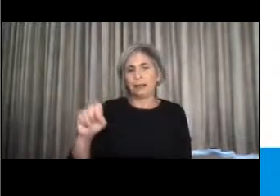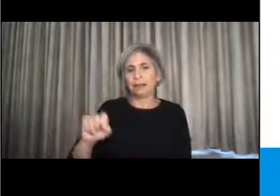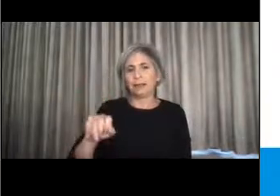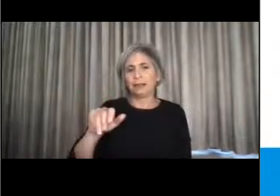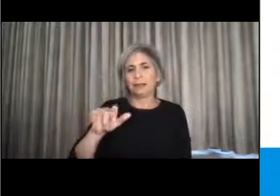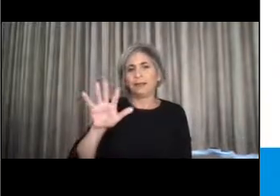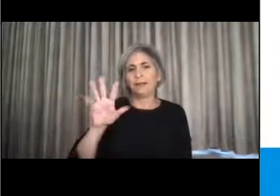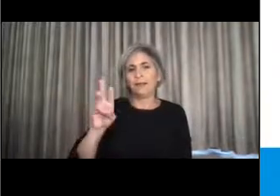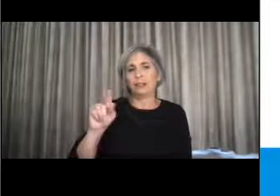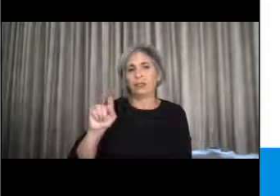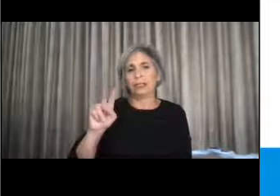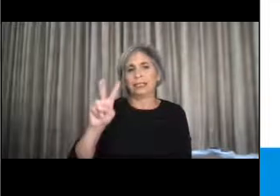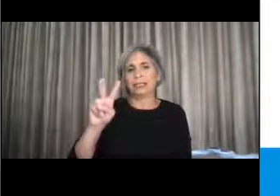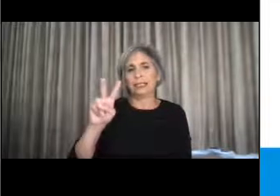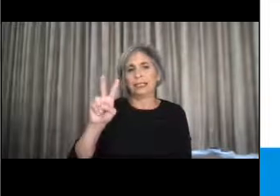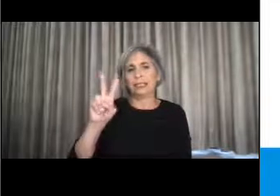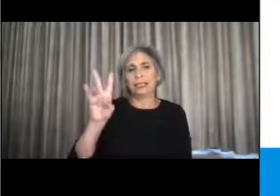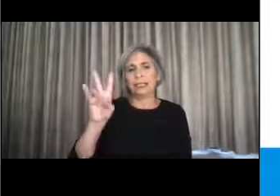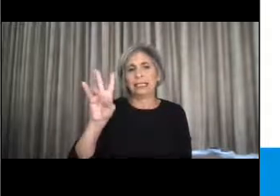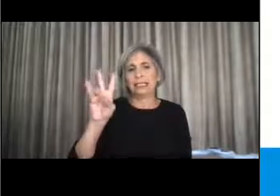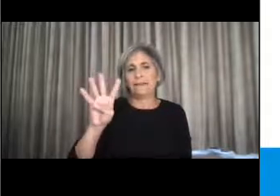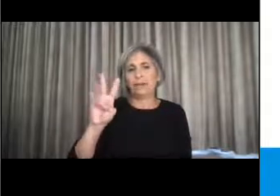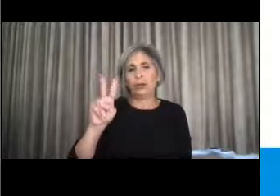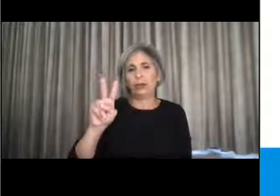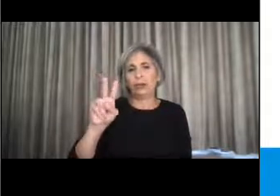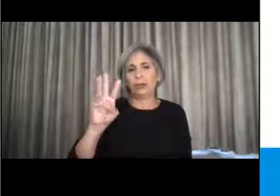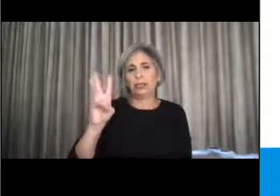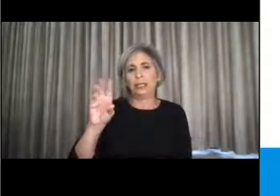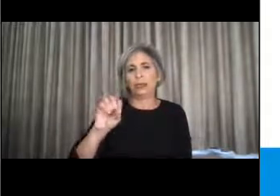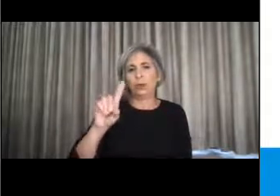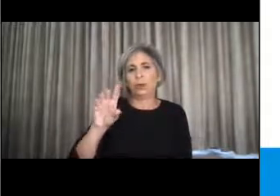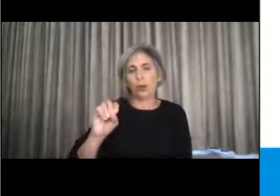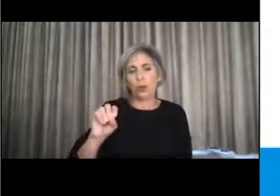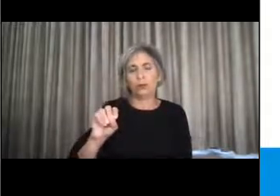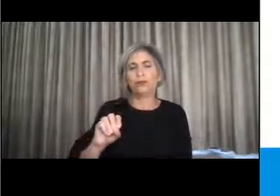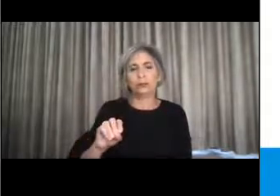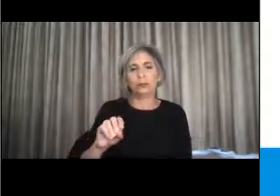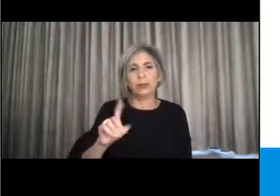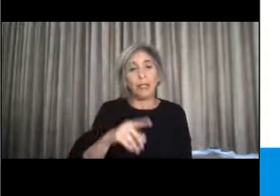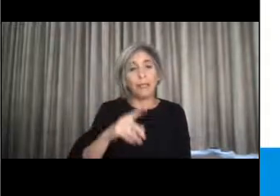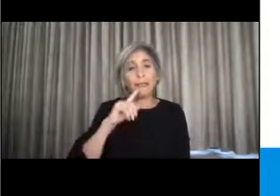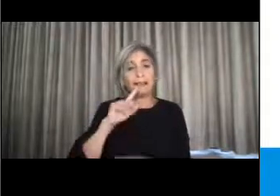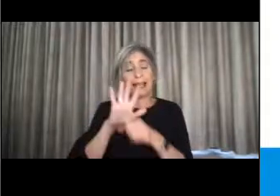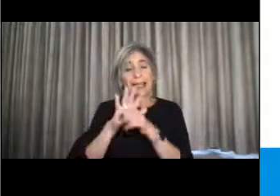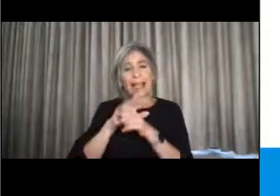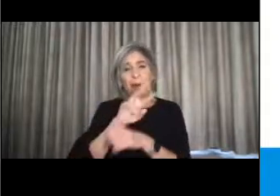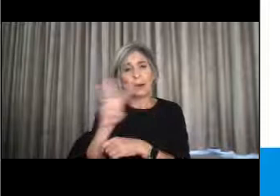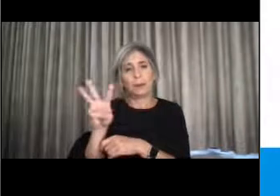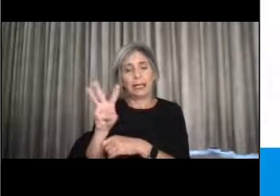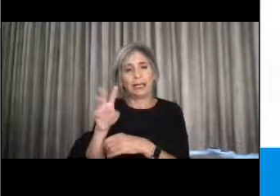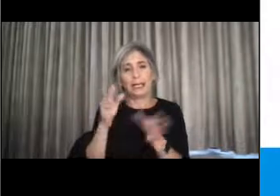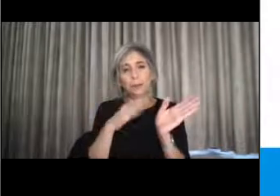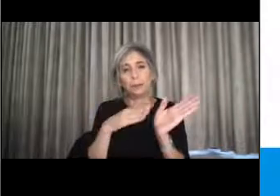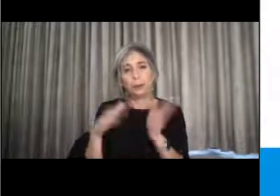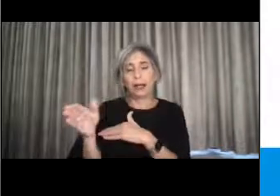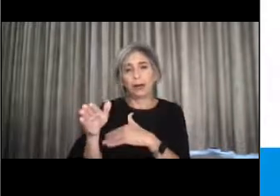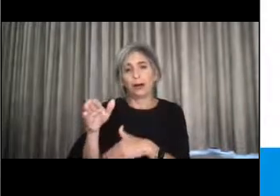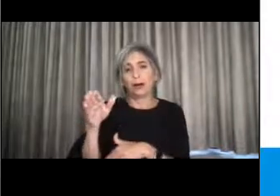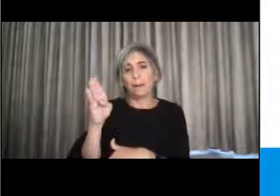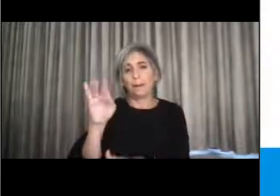561-742-6010. I'd also like to reiterate that the city's dedicated hurricane website is